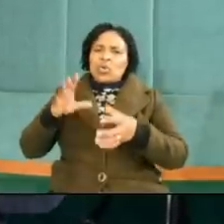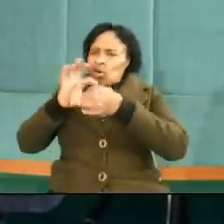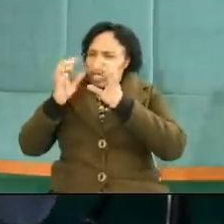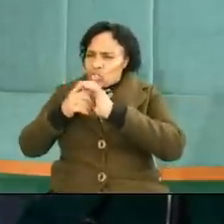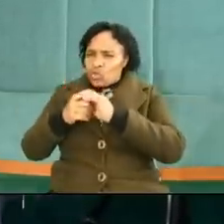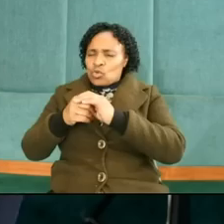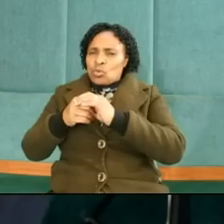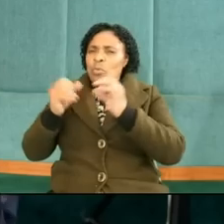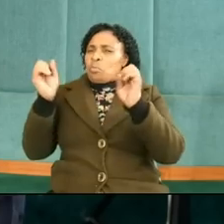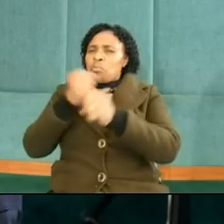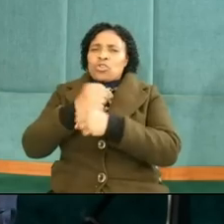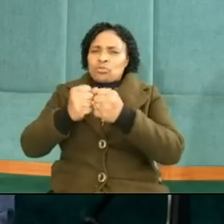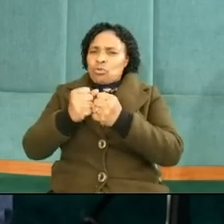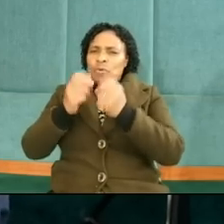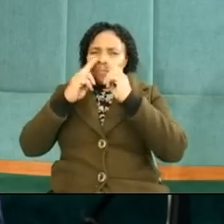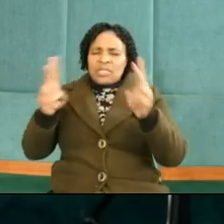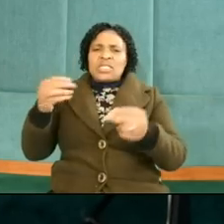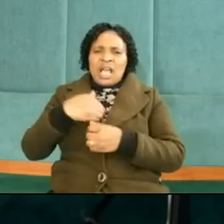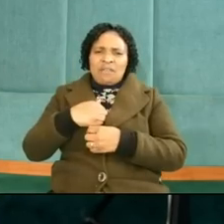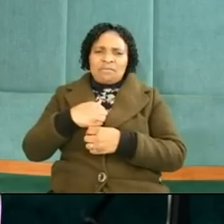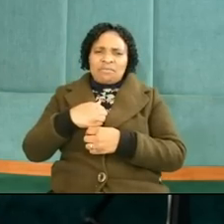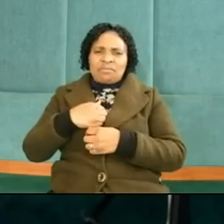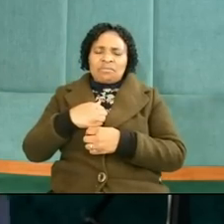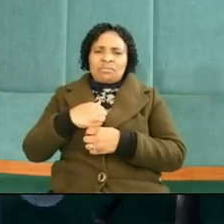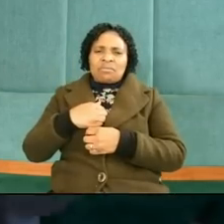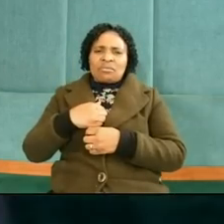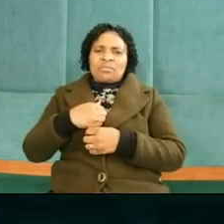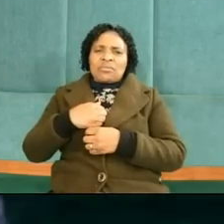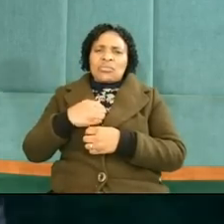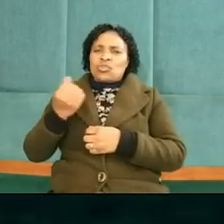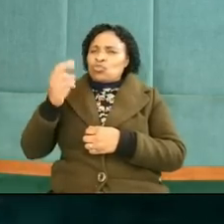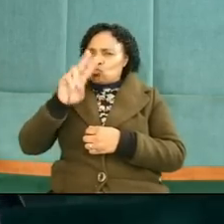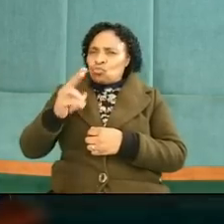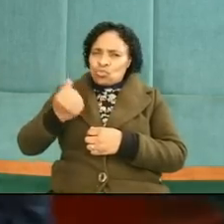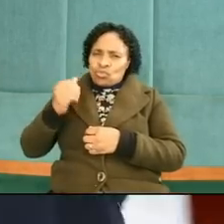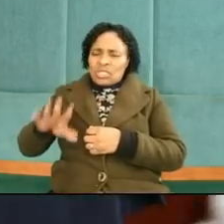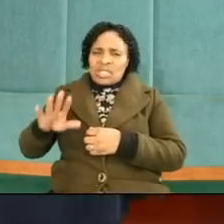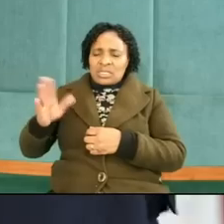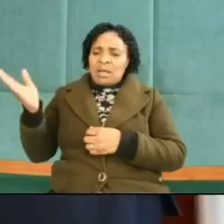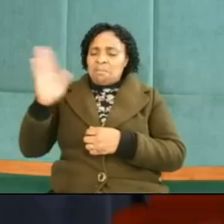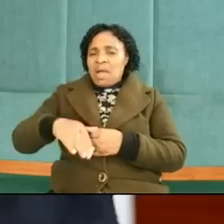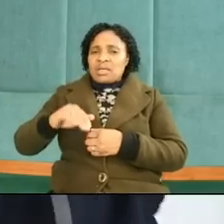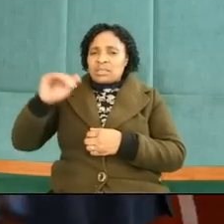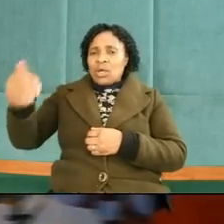connection could not give her peace to know that two daughters are back in town.